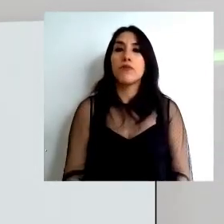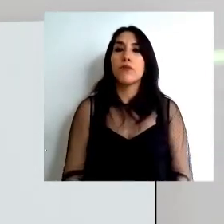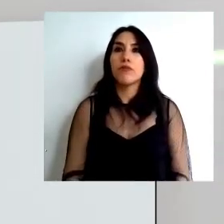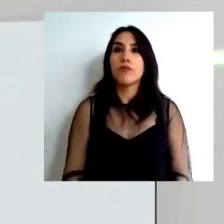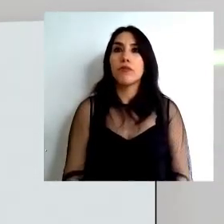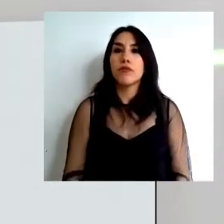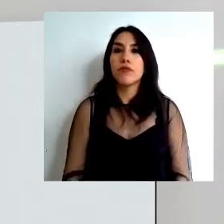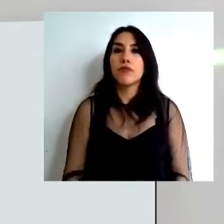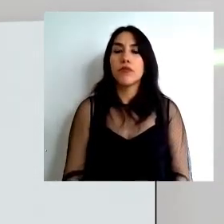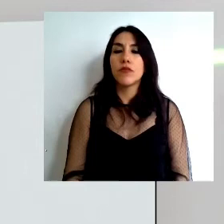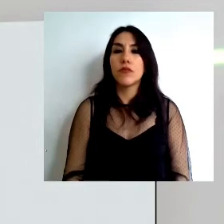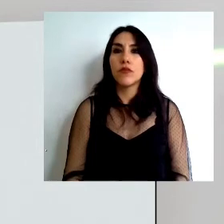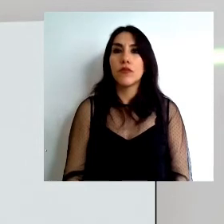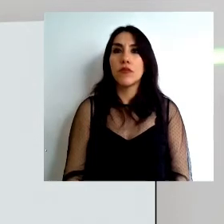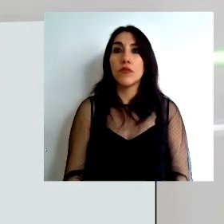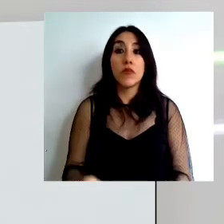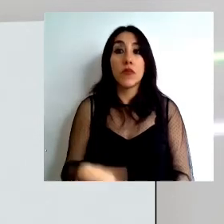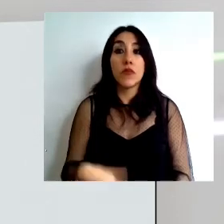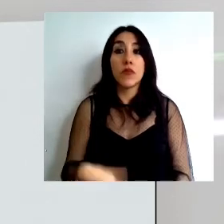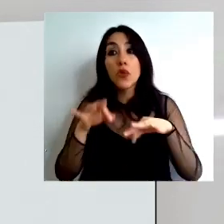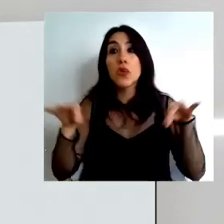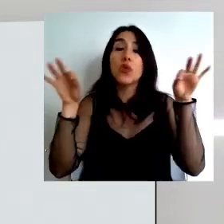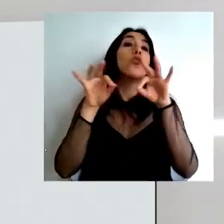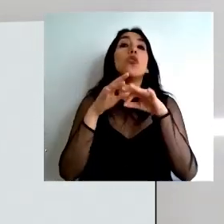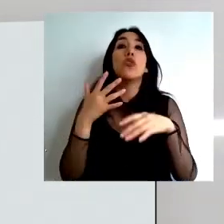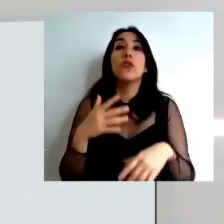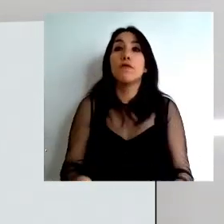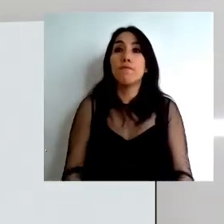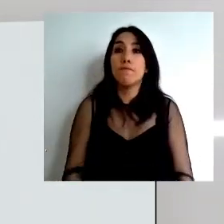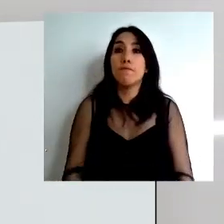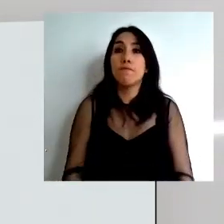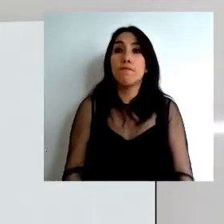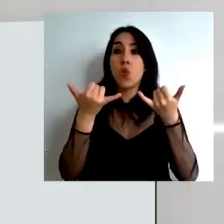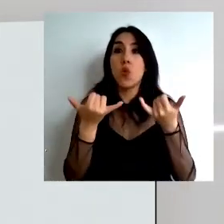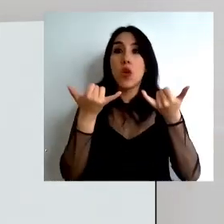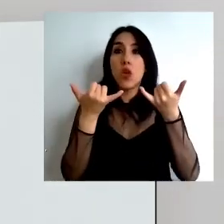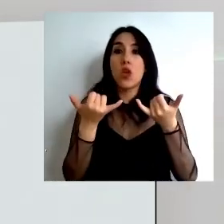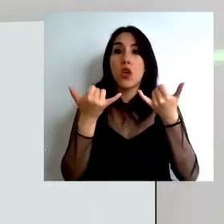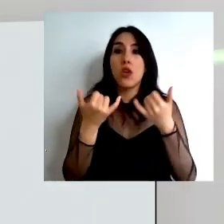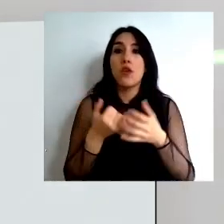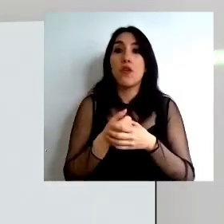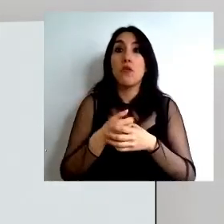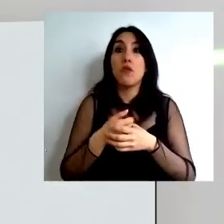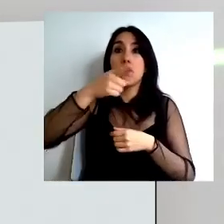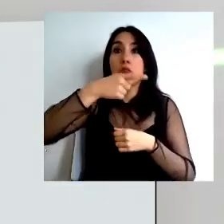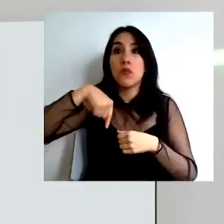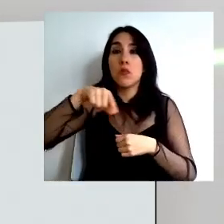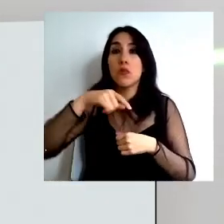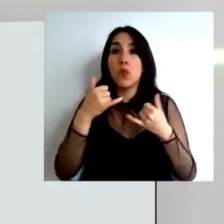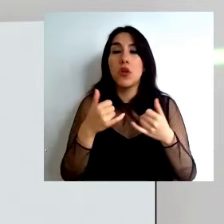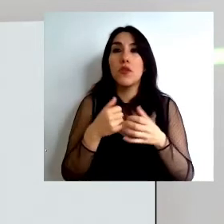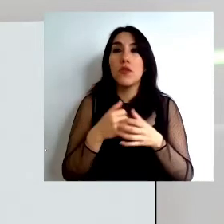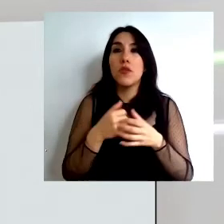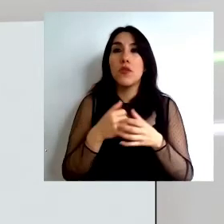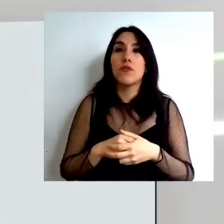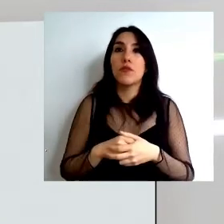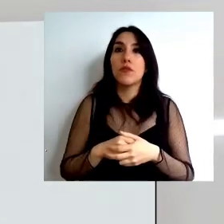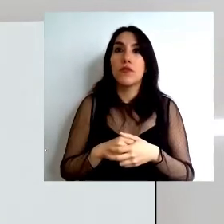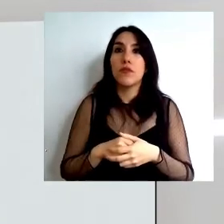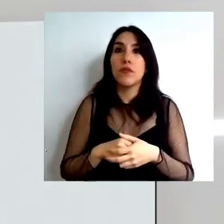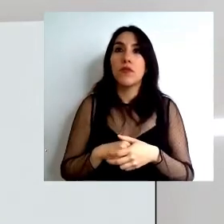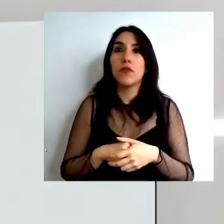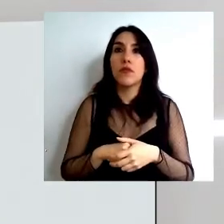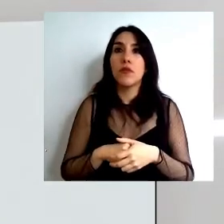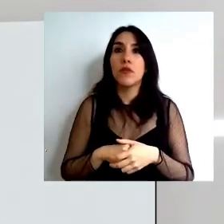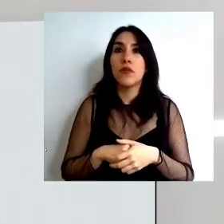some fact finding in the USA, because we think that it would be a good next step to enter